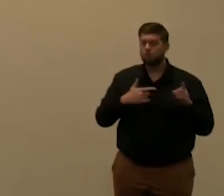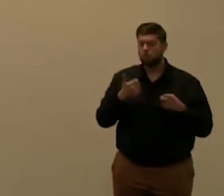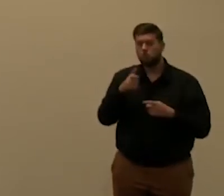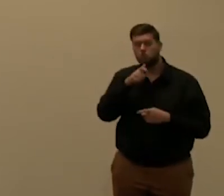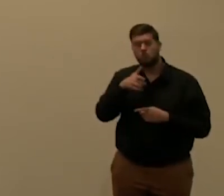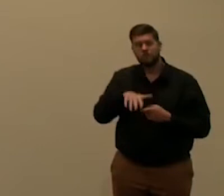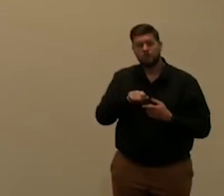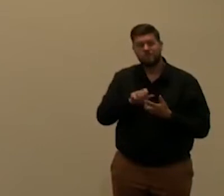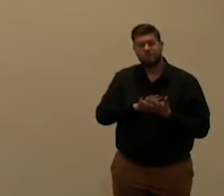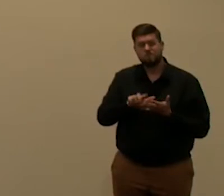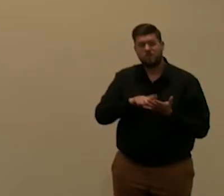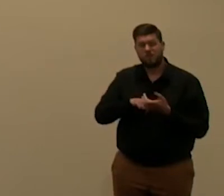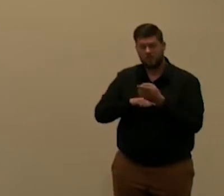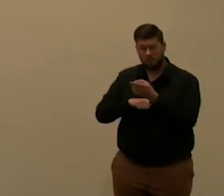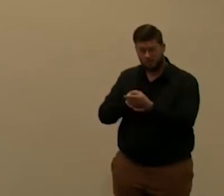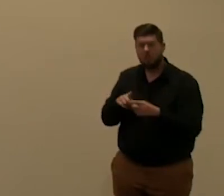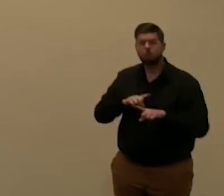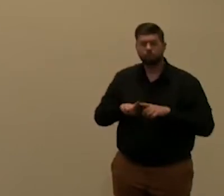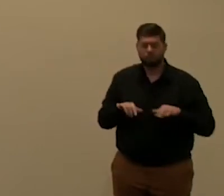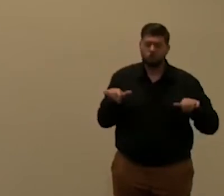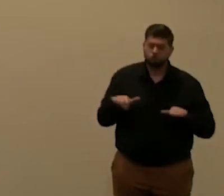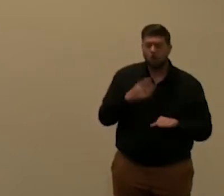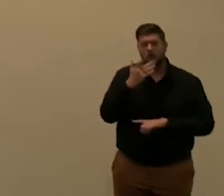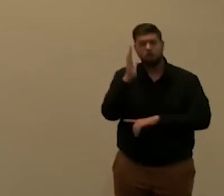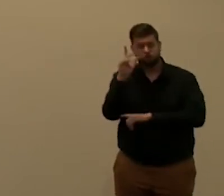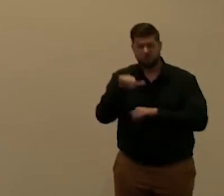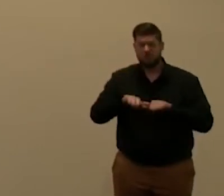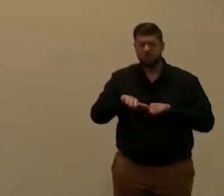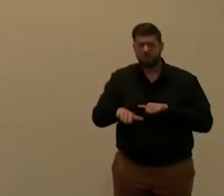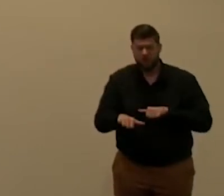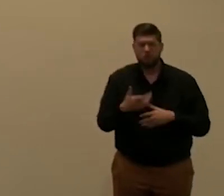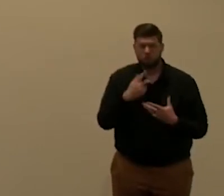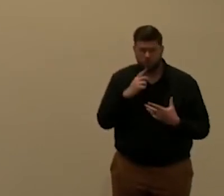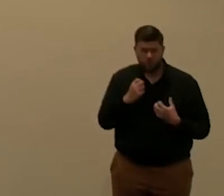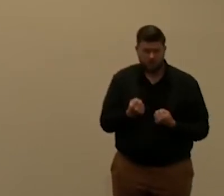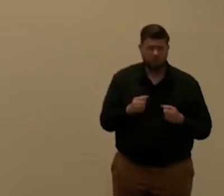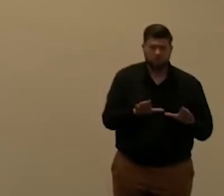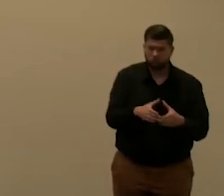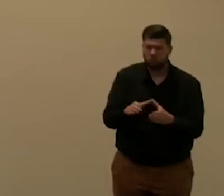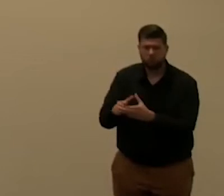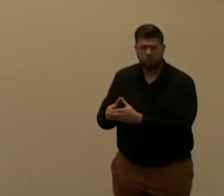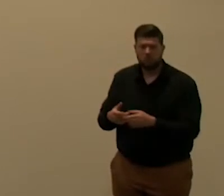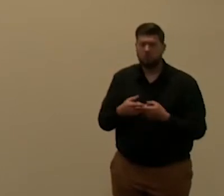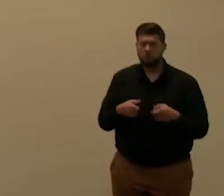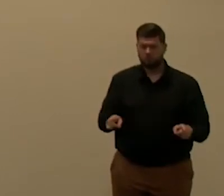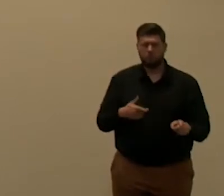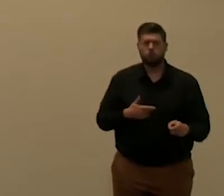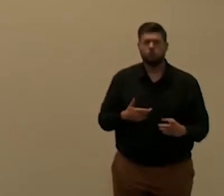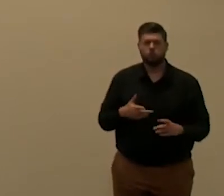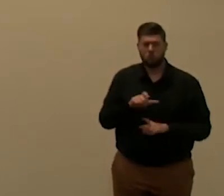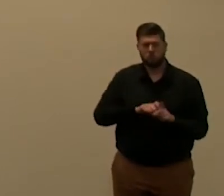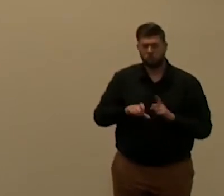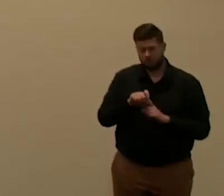do like shorter meetups and break up the meeting or the community meetup in small